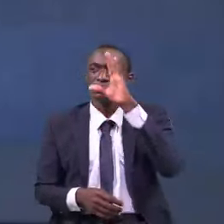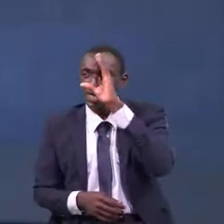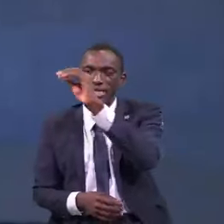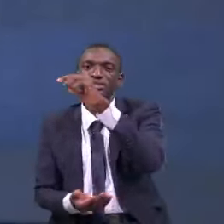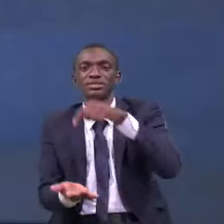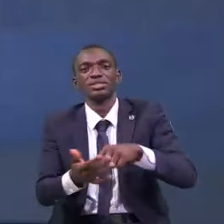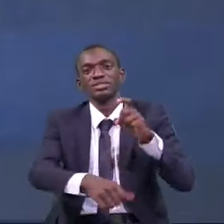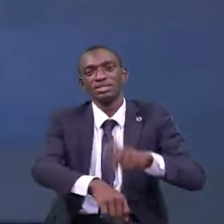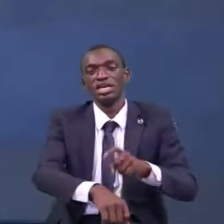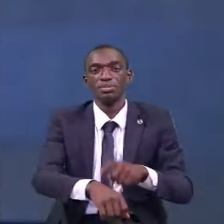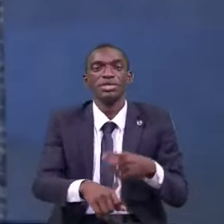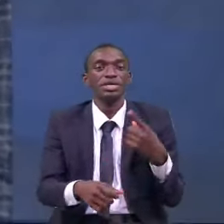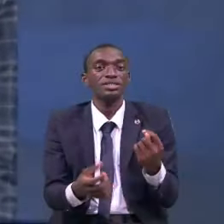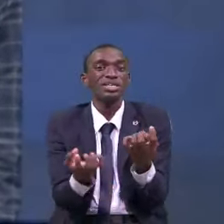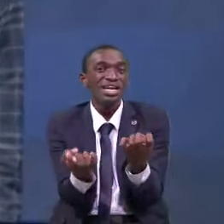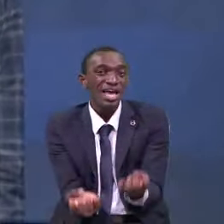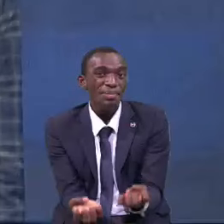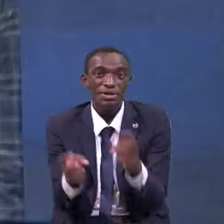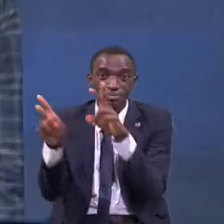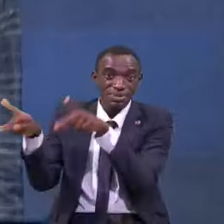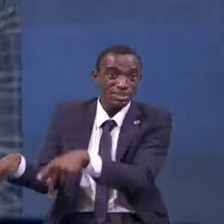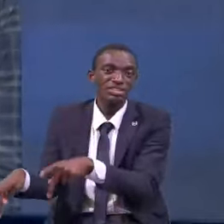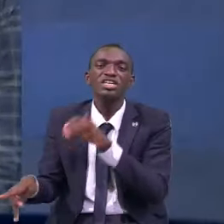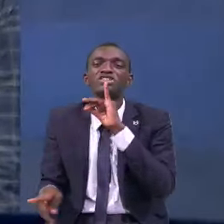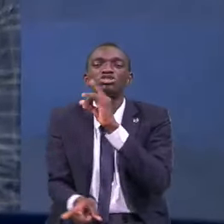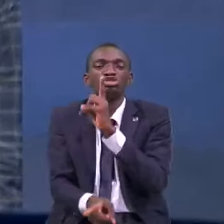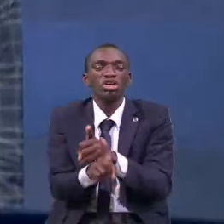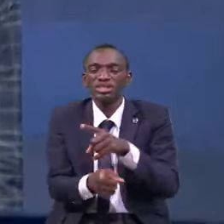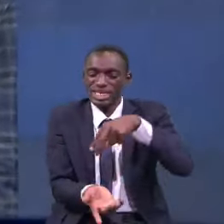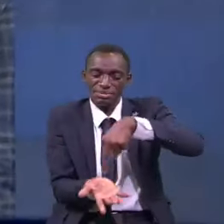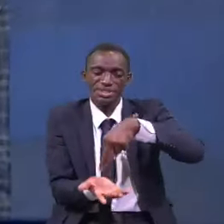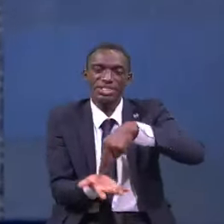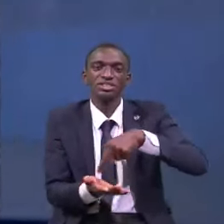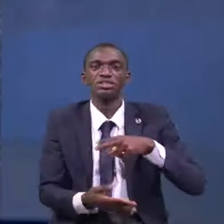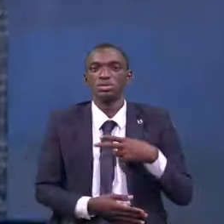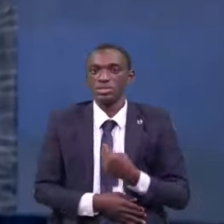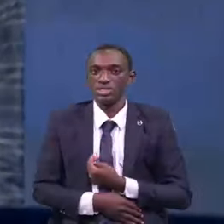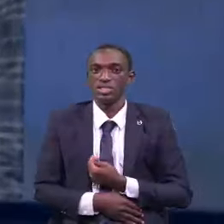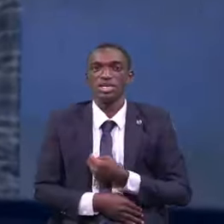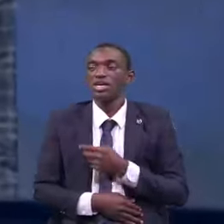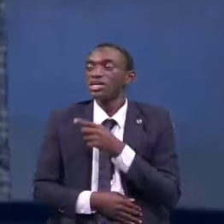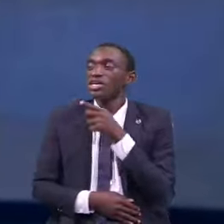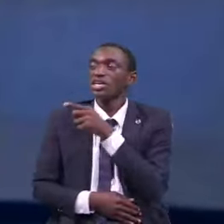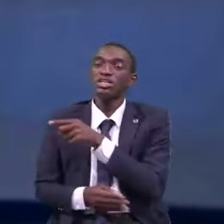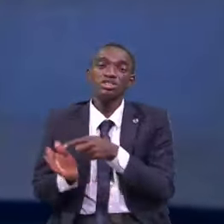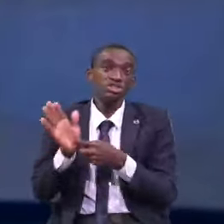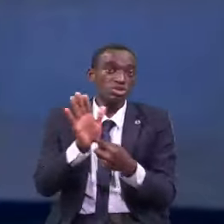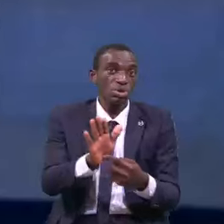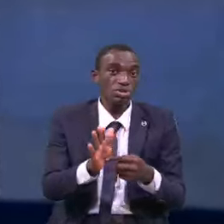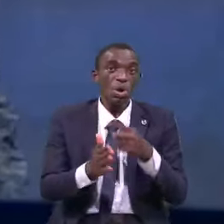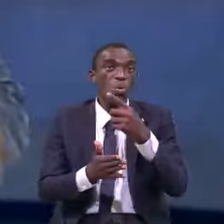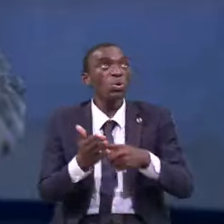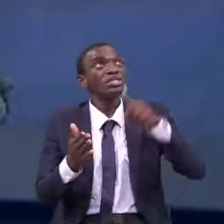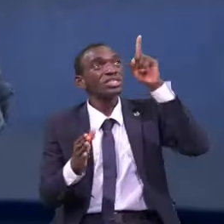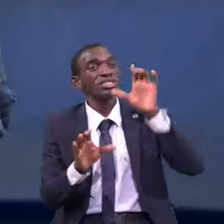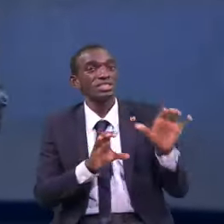The leper is just a representative to show us that what he has done for him, he